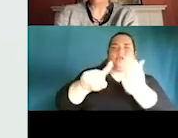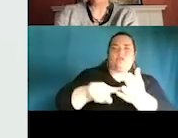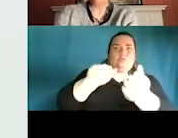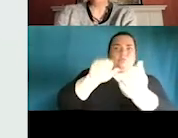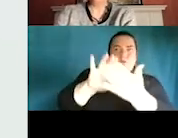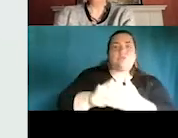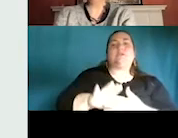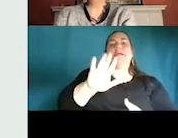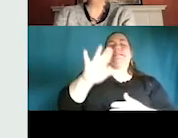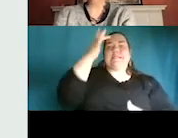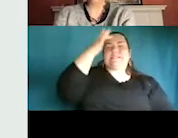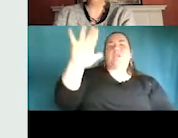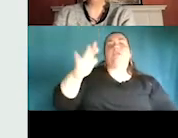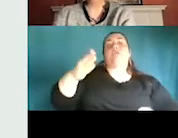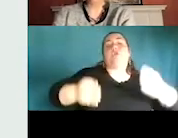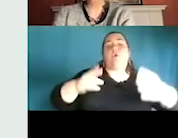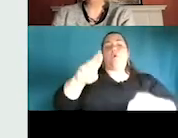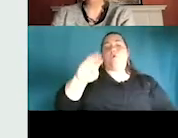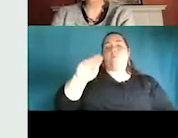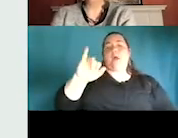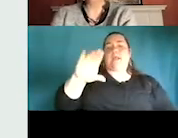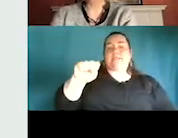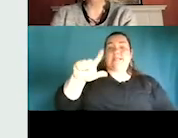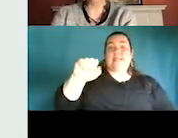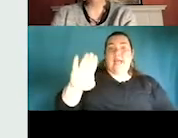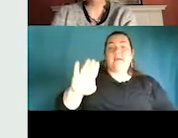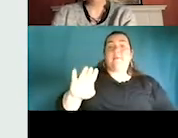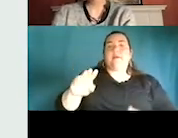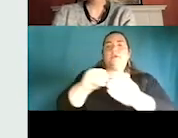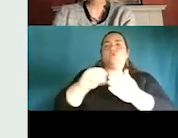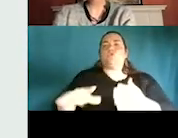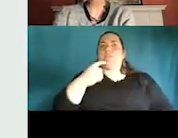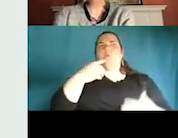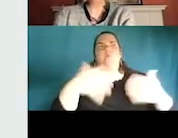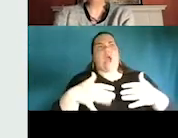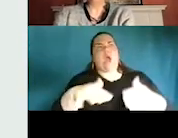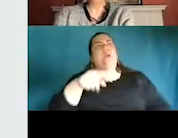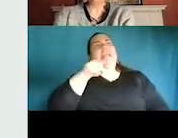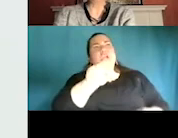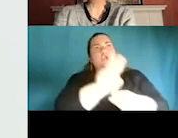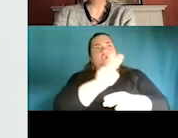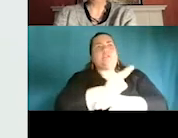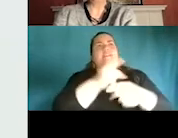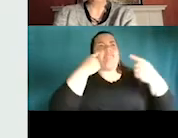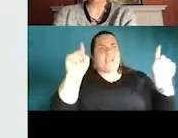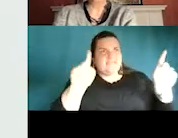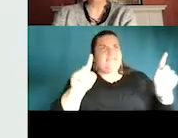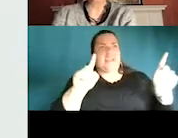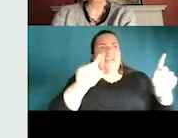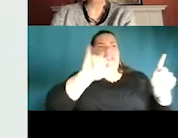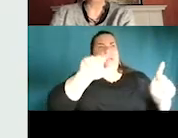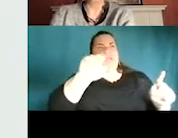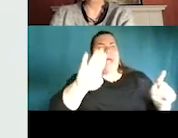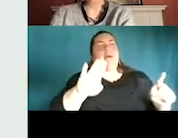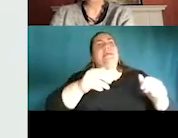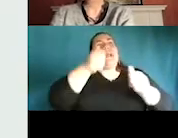lab, students described how he uses lab group meetings effectively so that undergraduates understand what each graduate student is